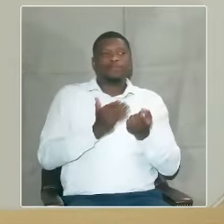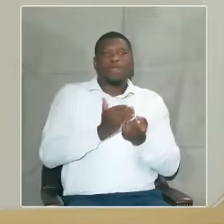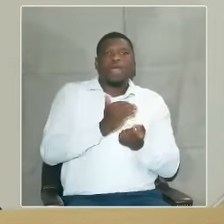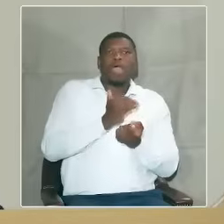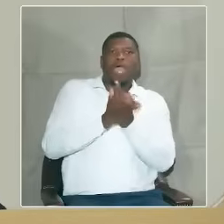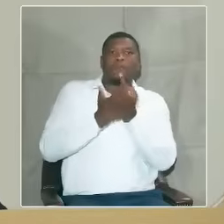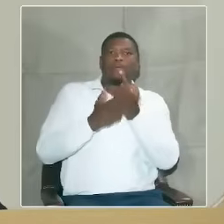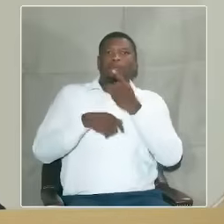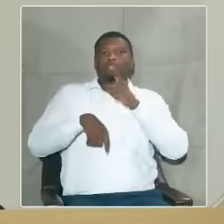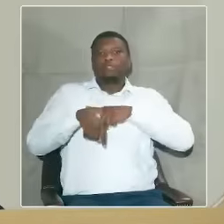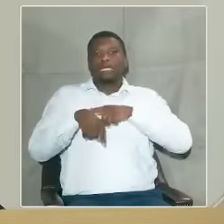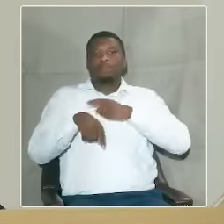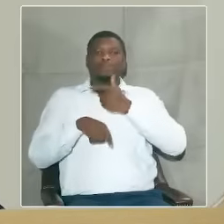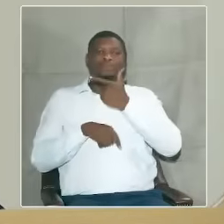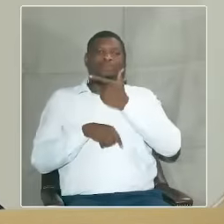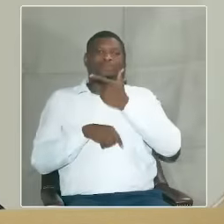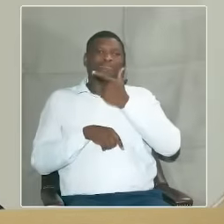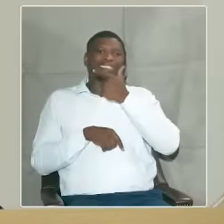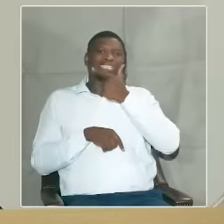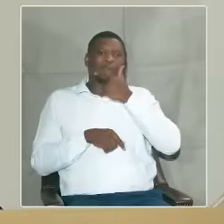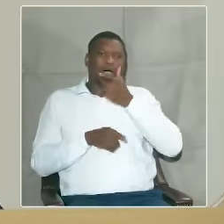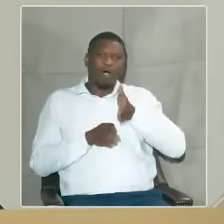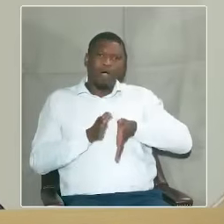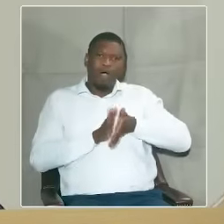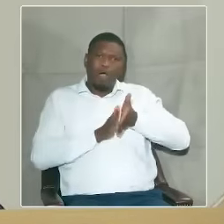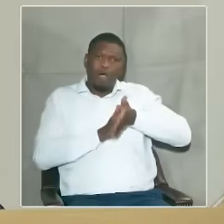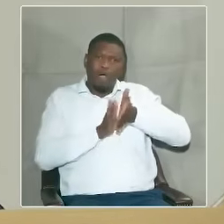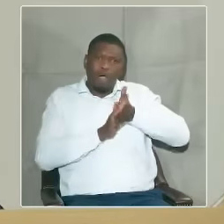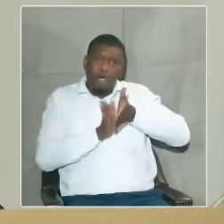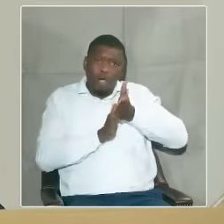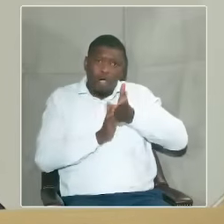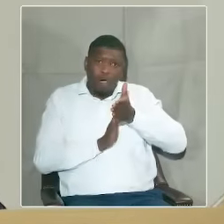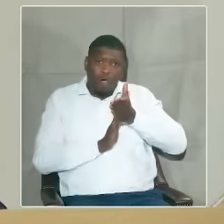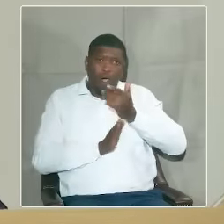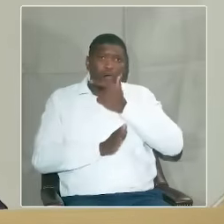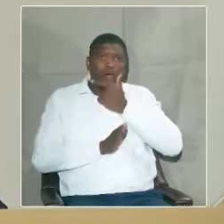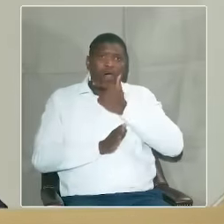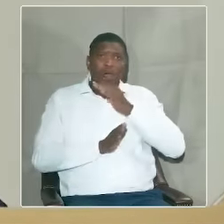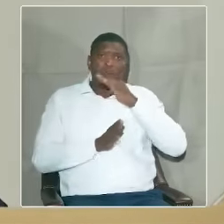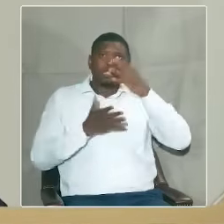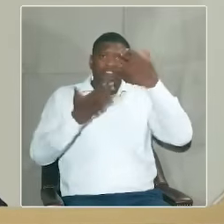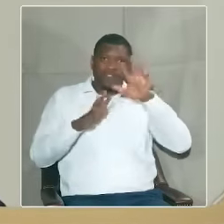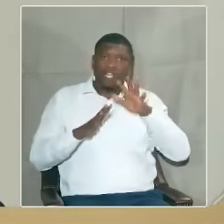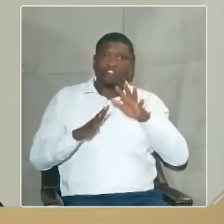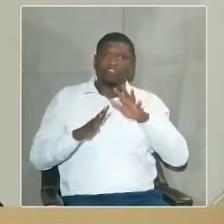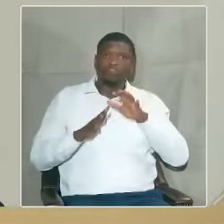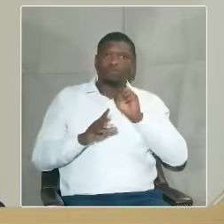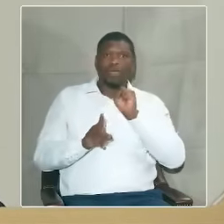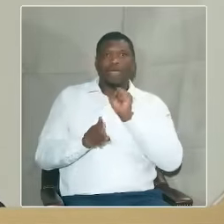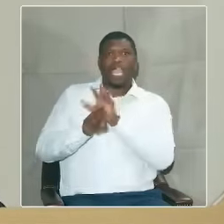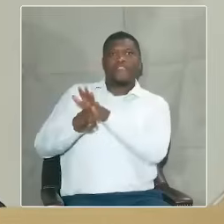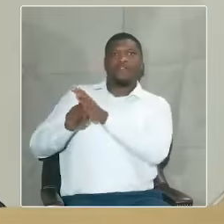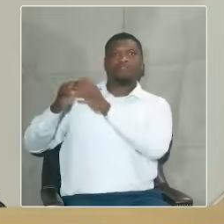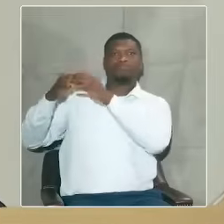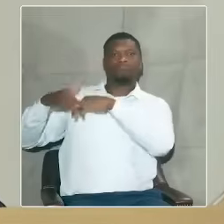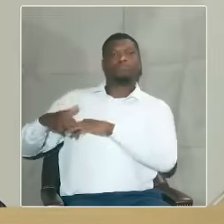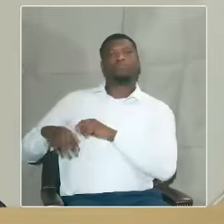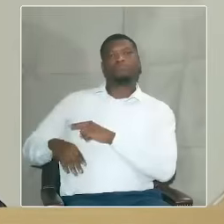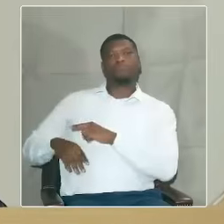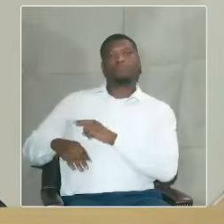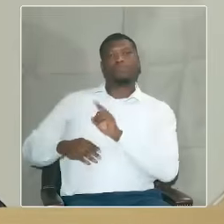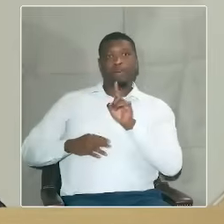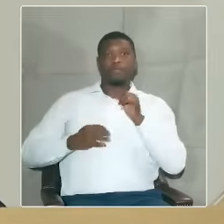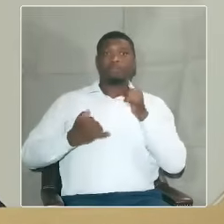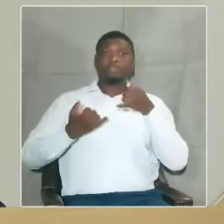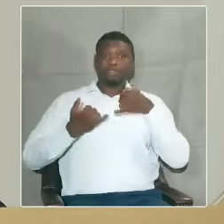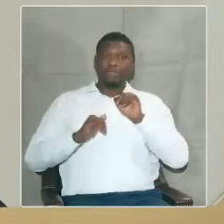the December operation gave effect to the disestablishment of the team. But of course,